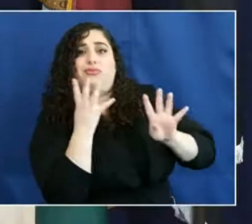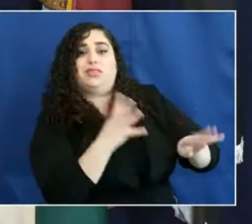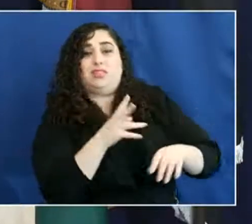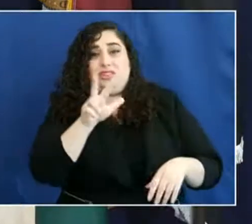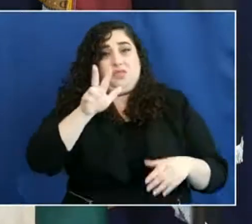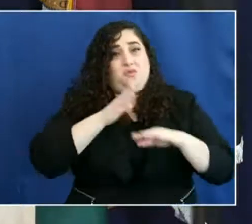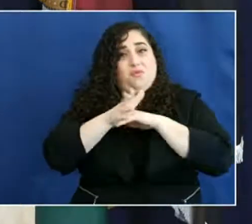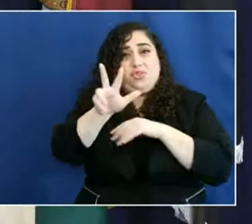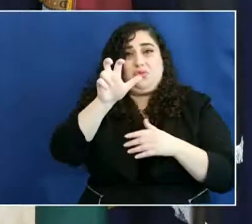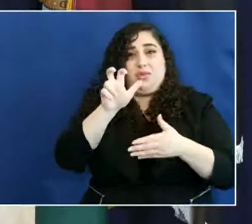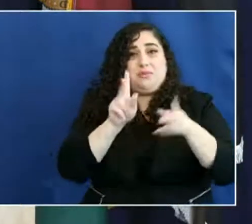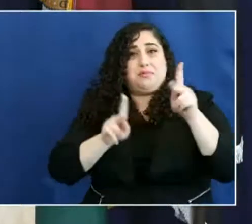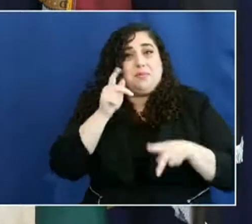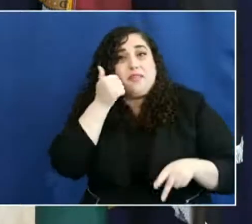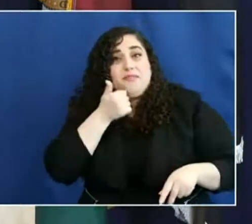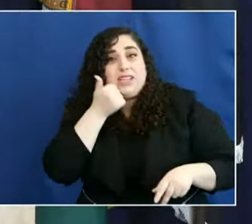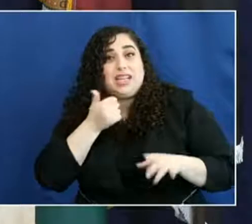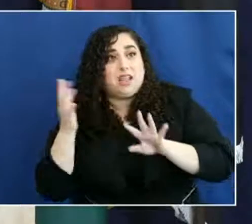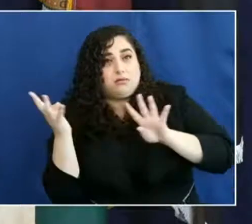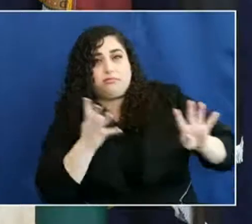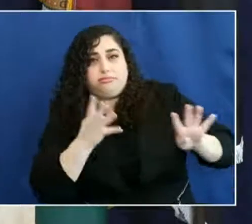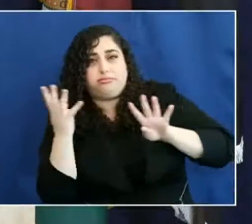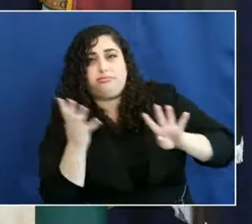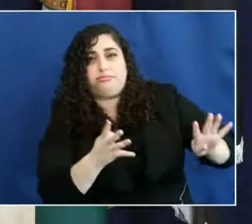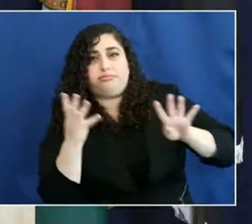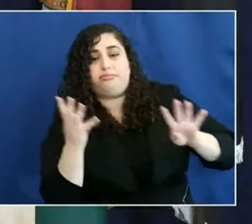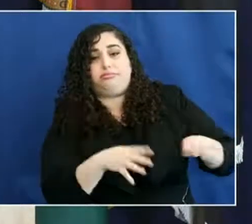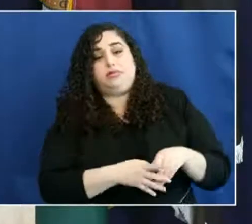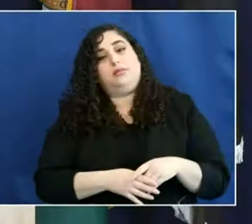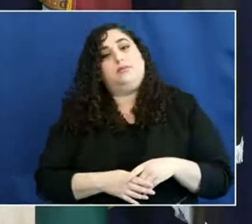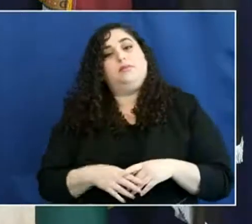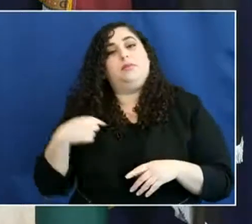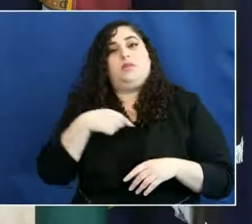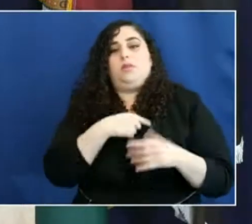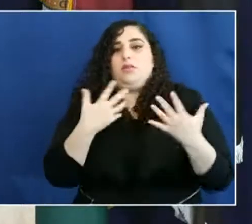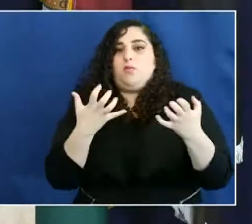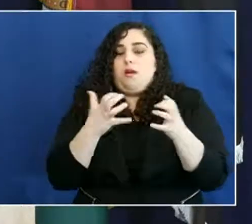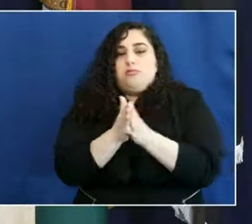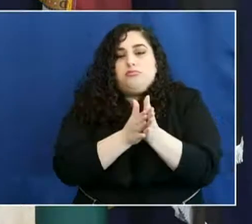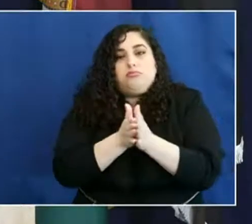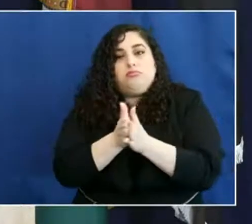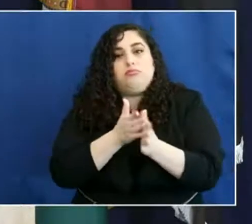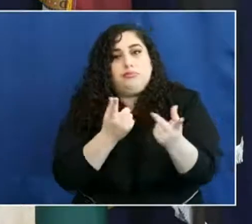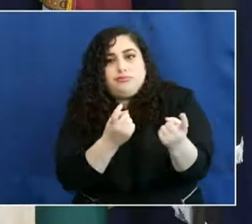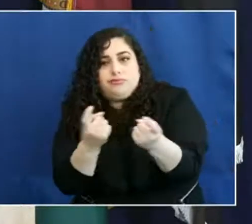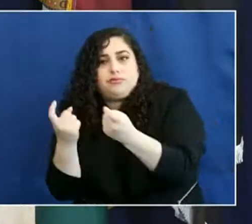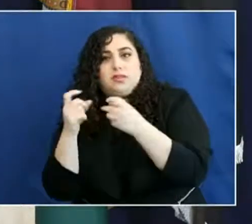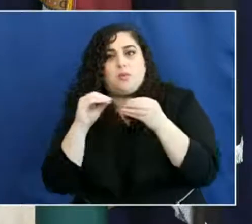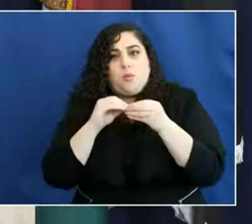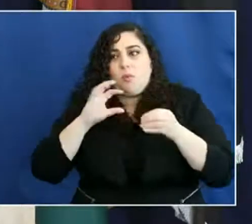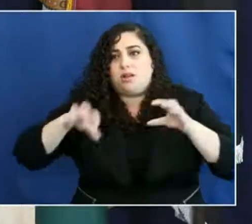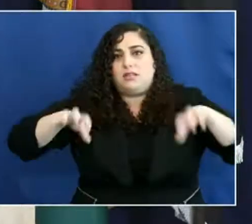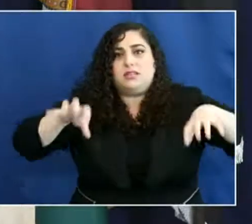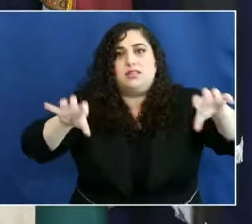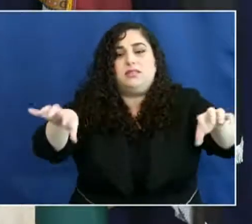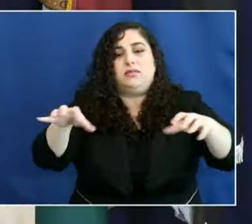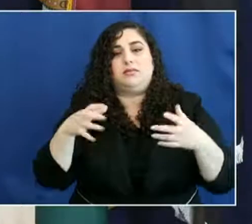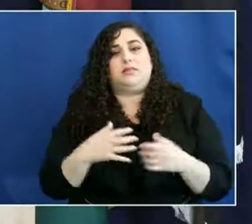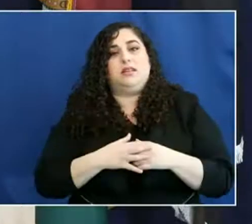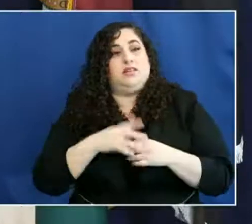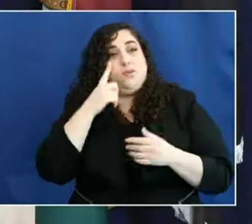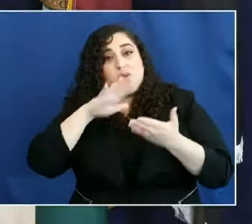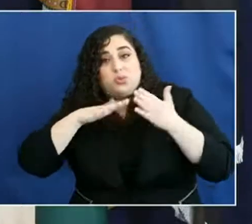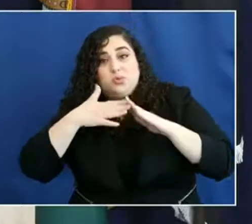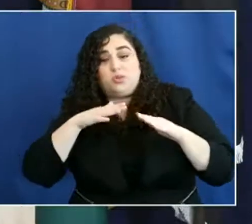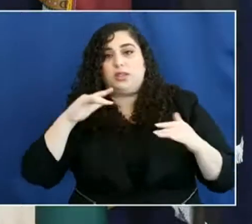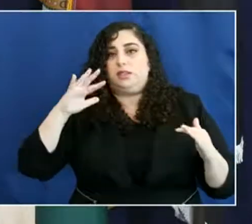of time. We're looking forward to coordinating more of these efforts to bring vaccines accessibility to our communities that have been